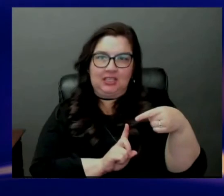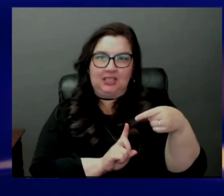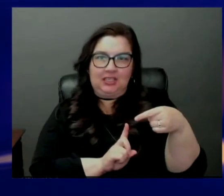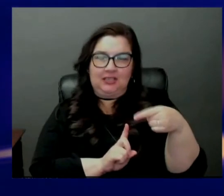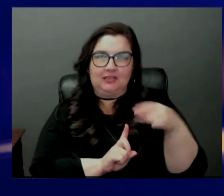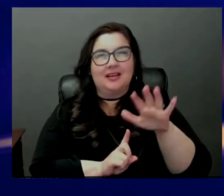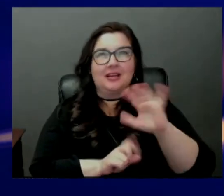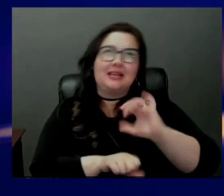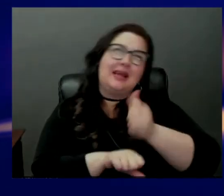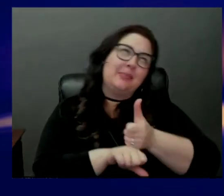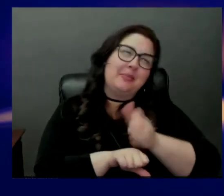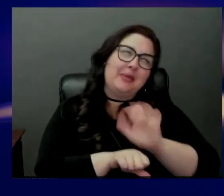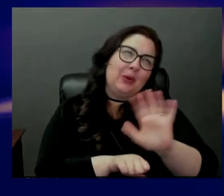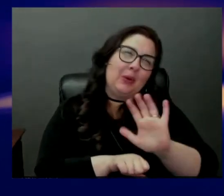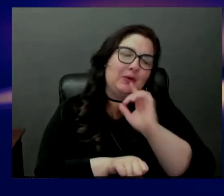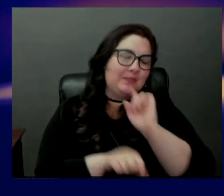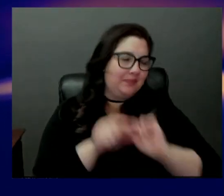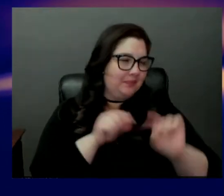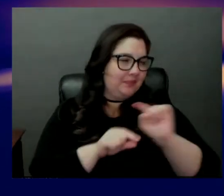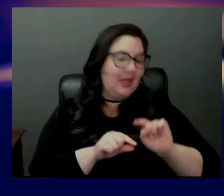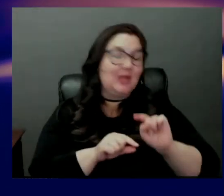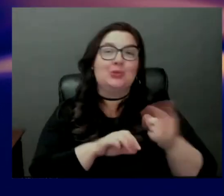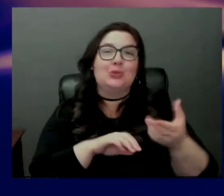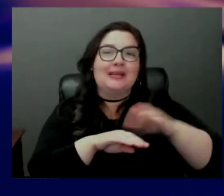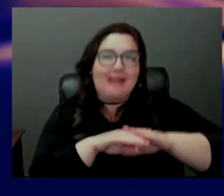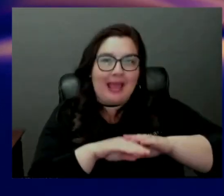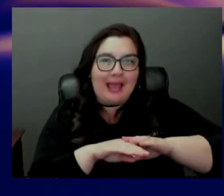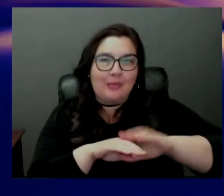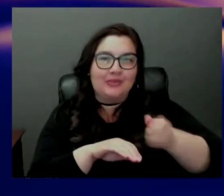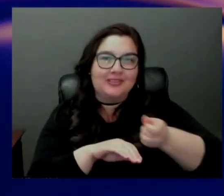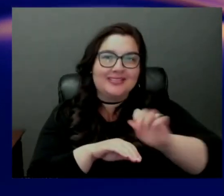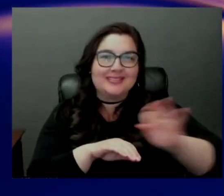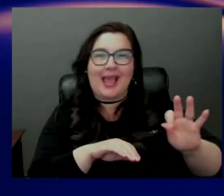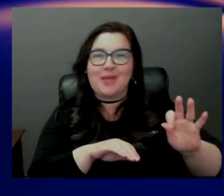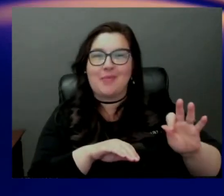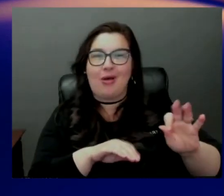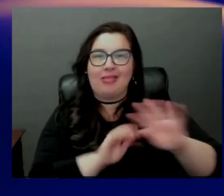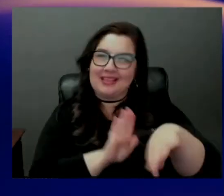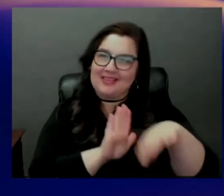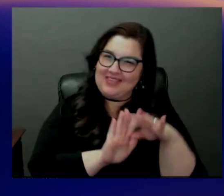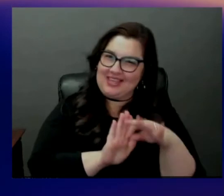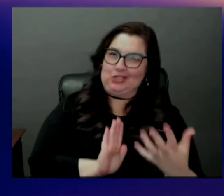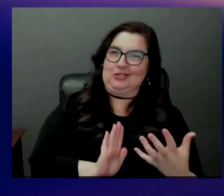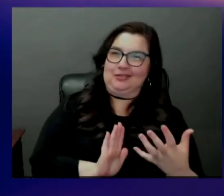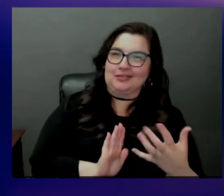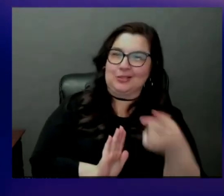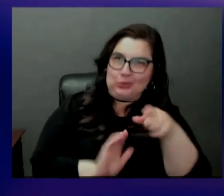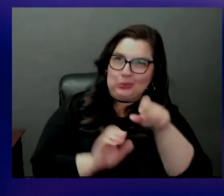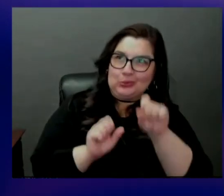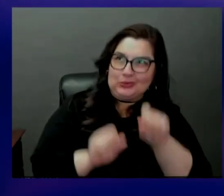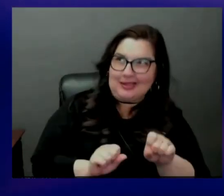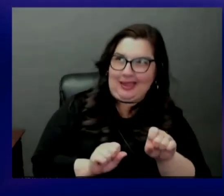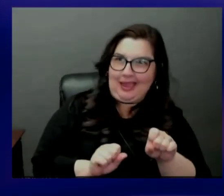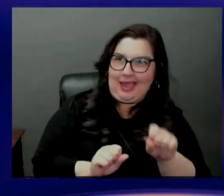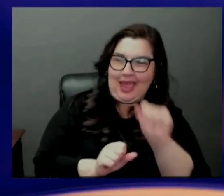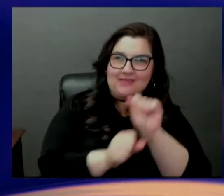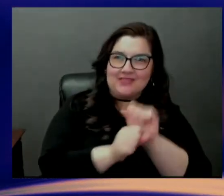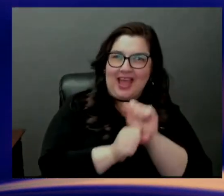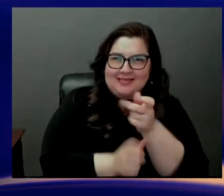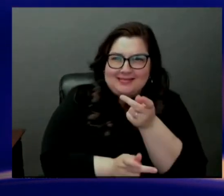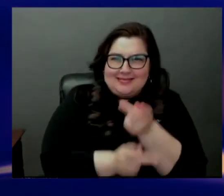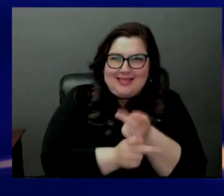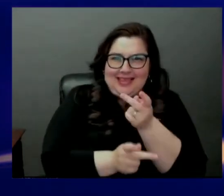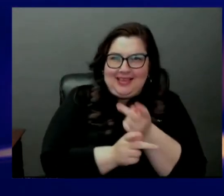not necessarily implement, but to enable and disable these features. So you can actually have that task taken care of, whether